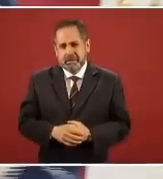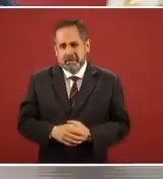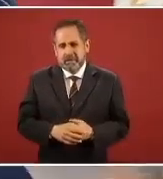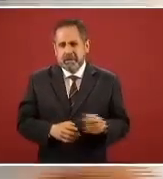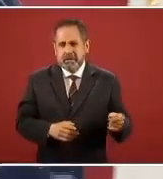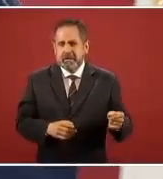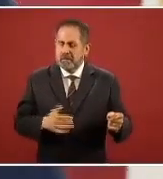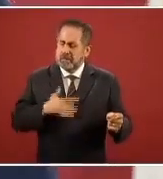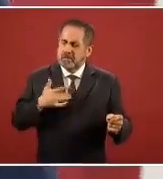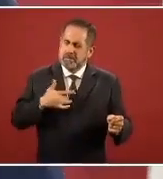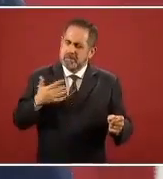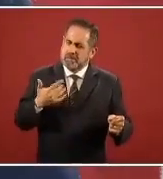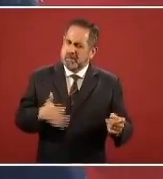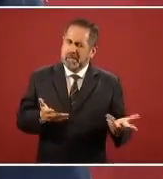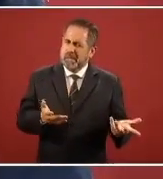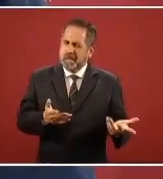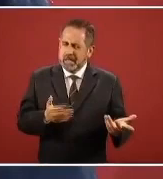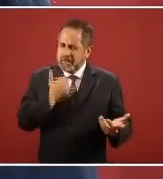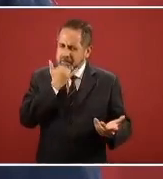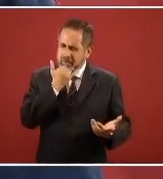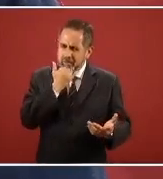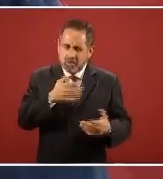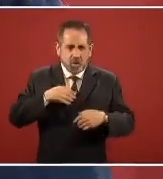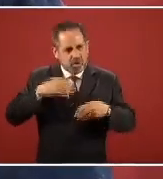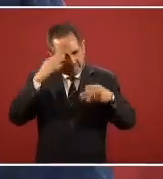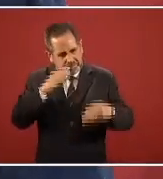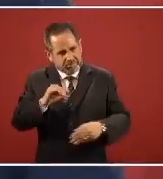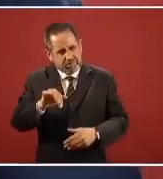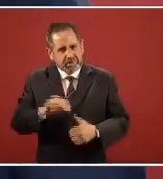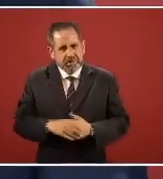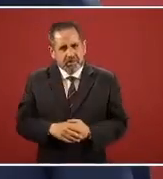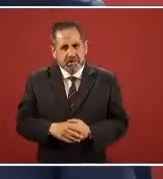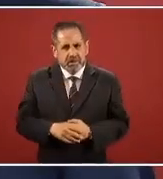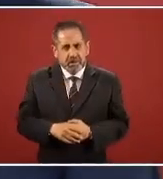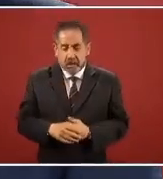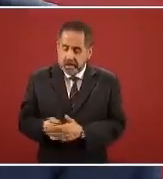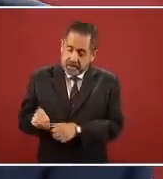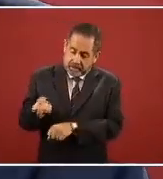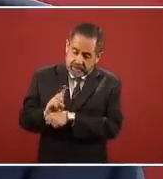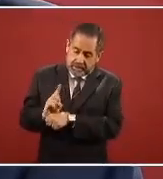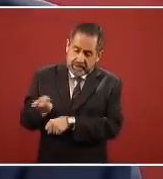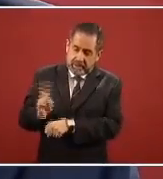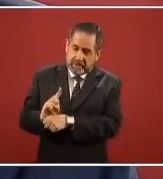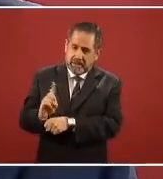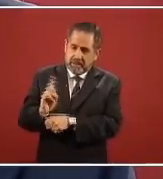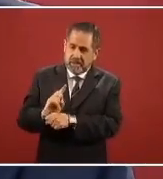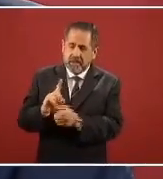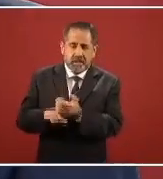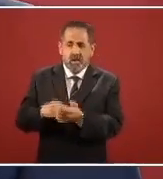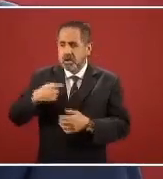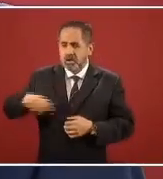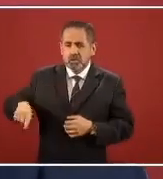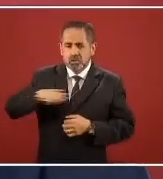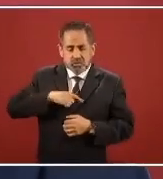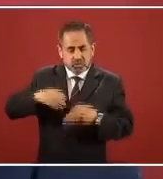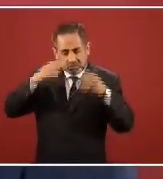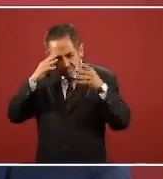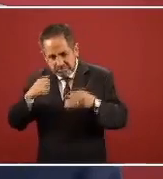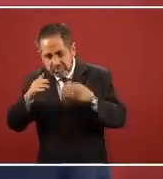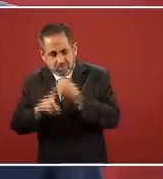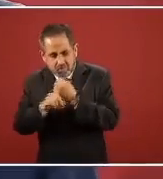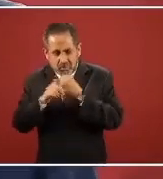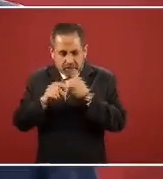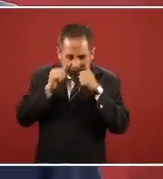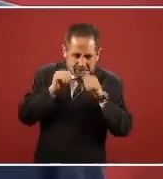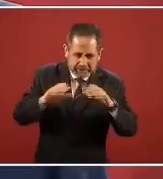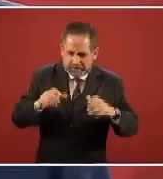pegaría mucho. Yes, that would be very pero si todos telling. Los días but if every day estamos atendiendo el problema, we